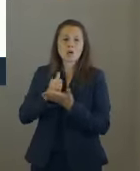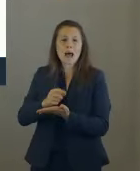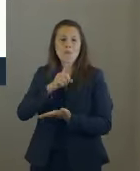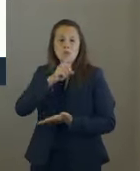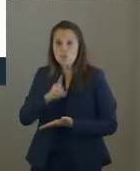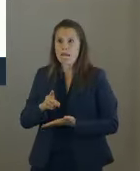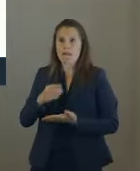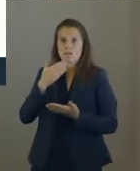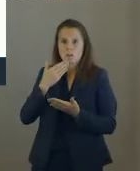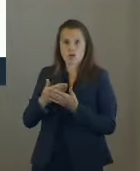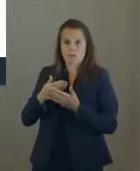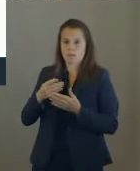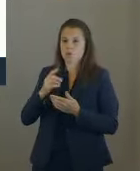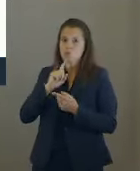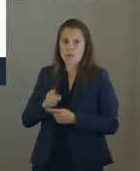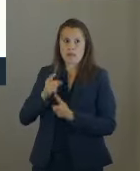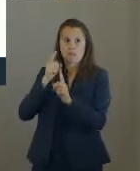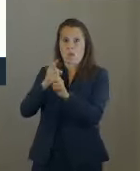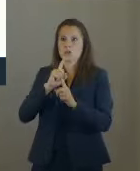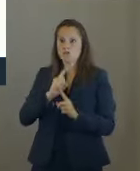realistic goals and means to achieve them.